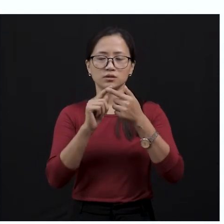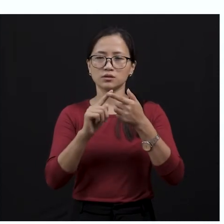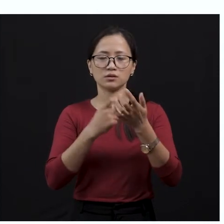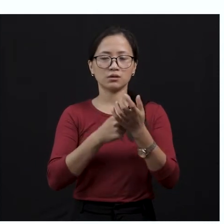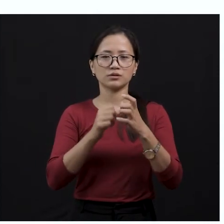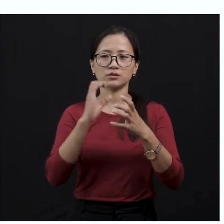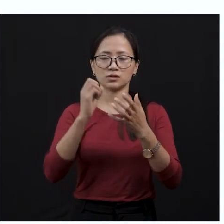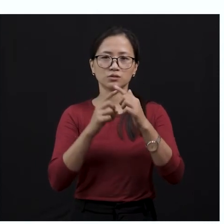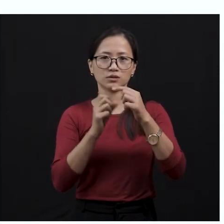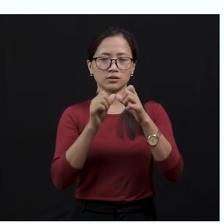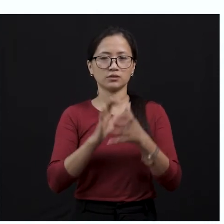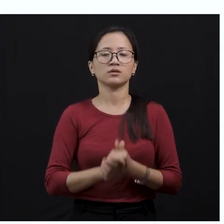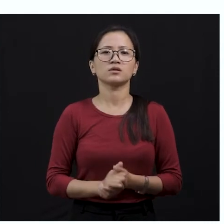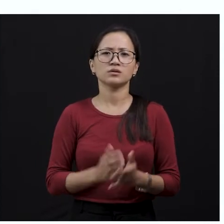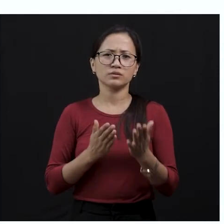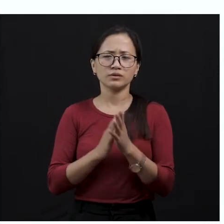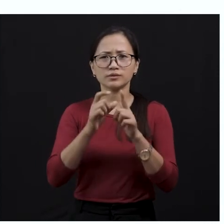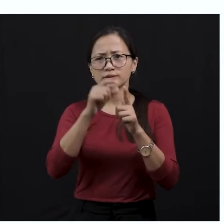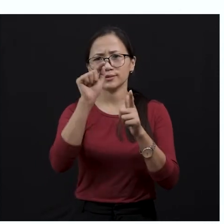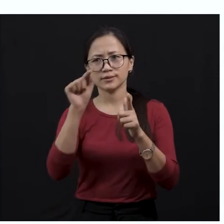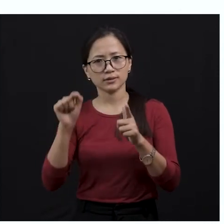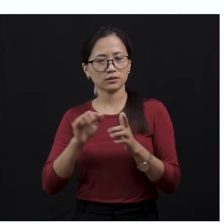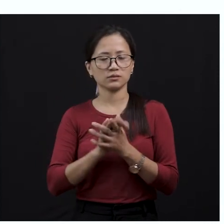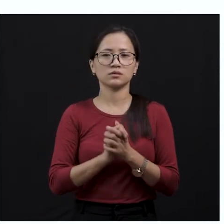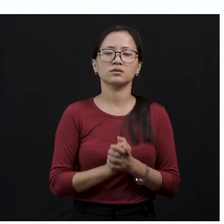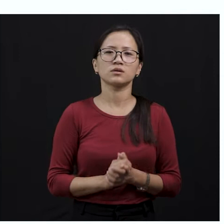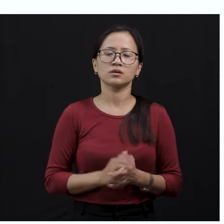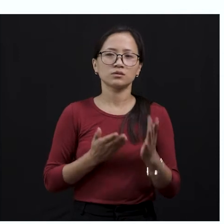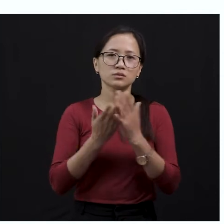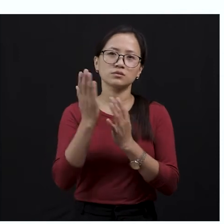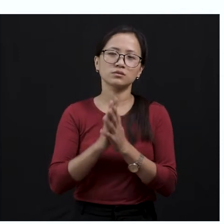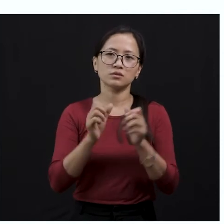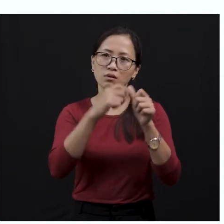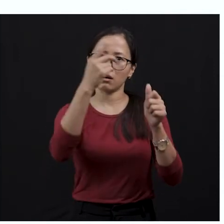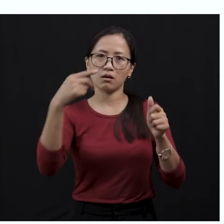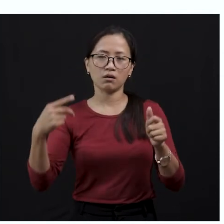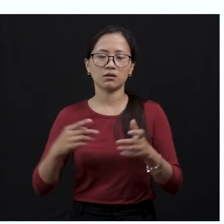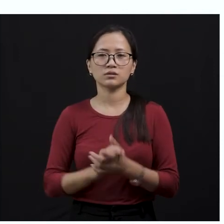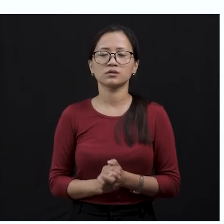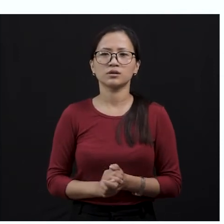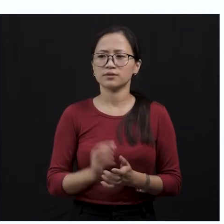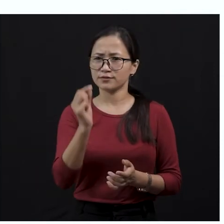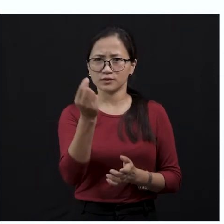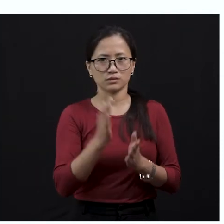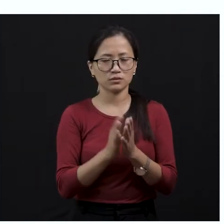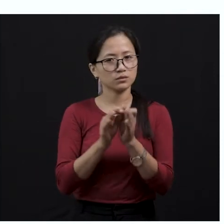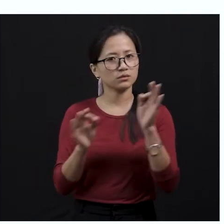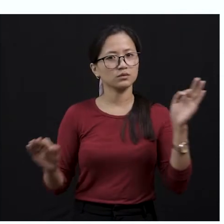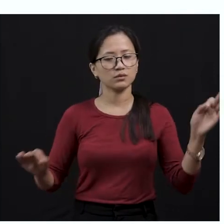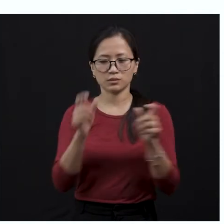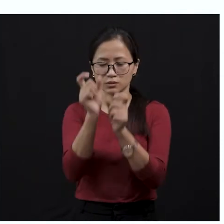was designed, and through these pots and through this art we can also get some few stories about